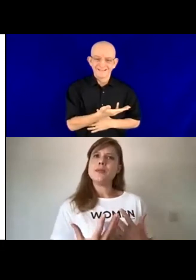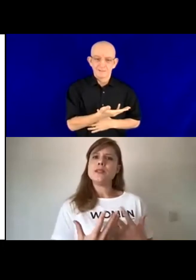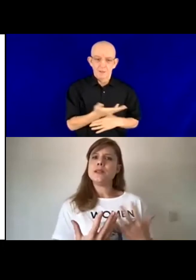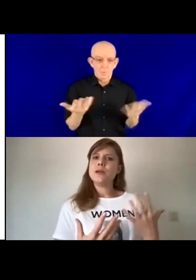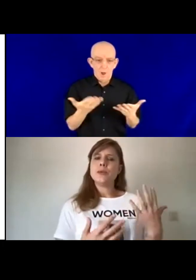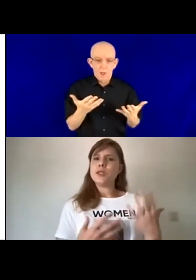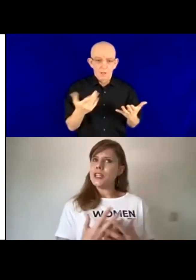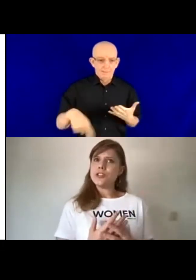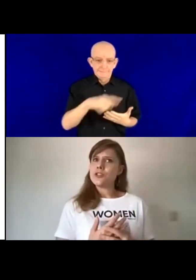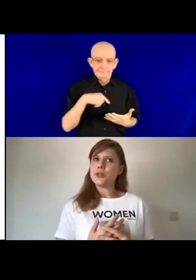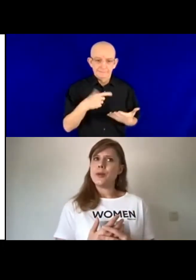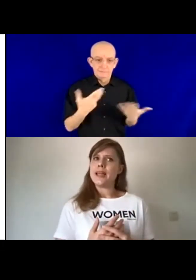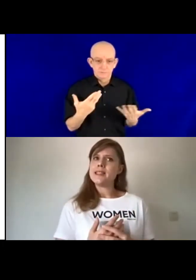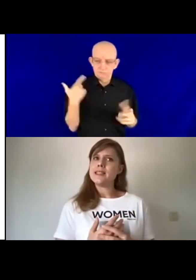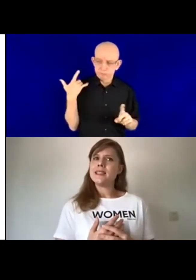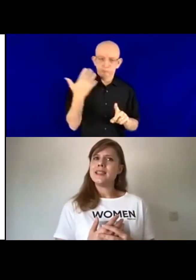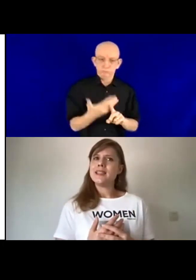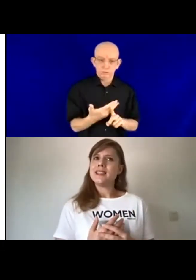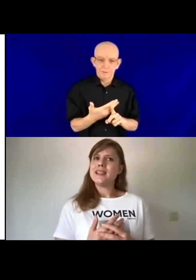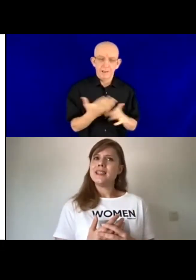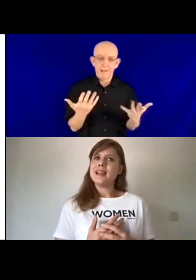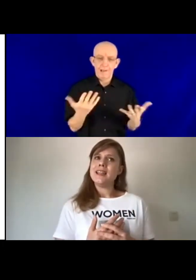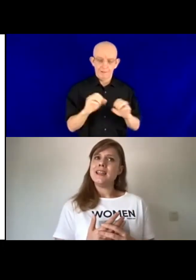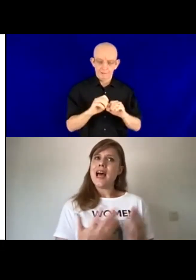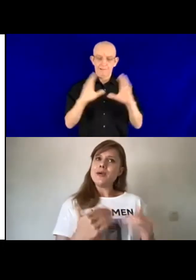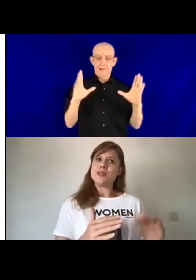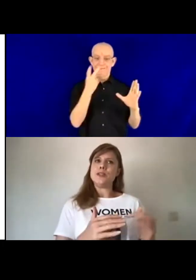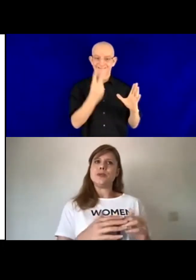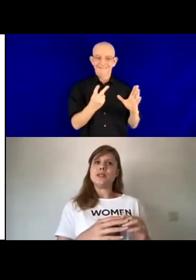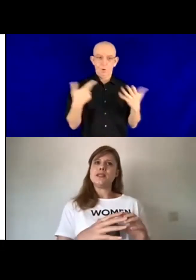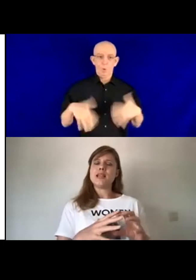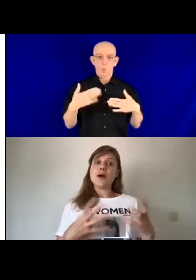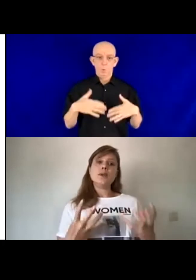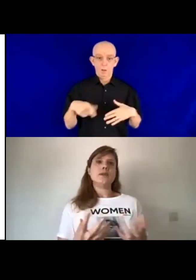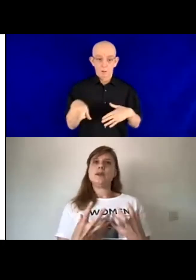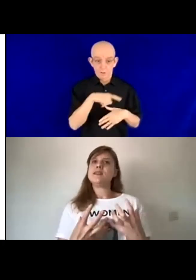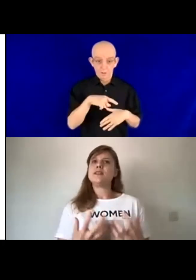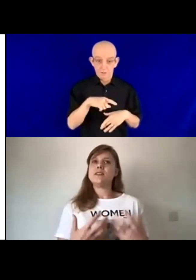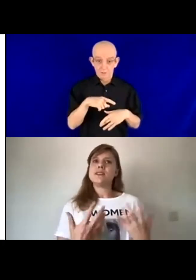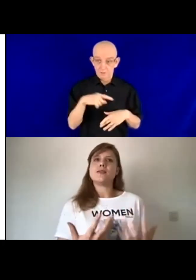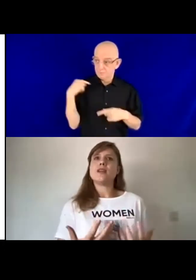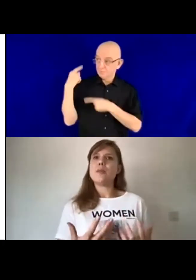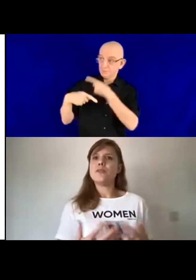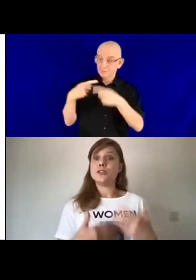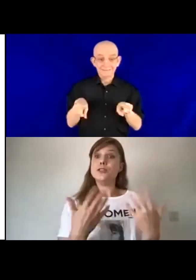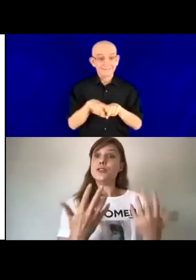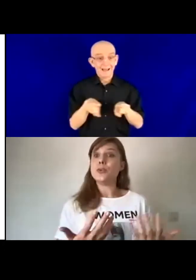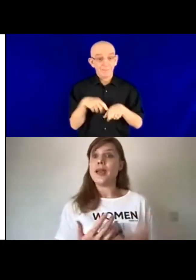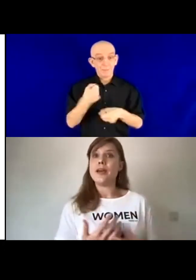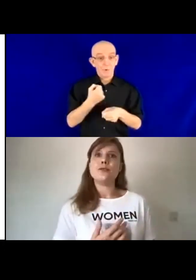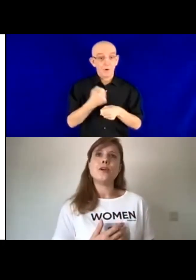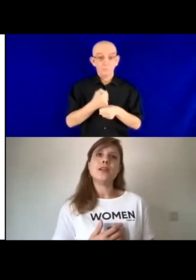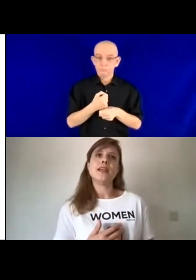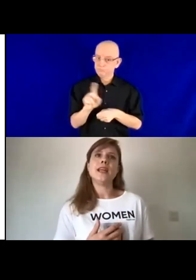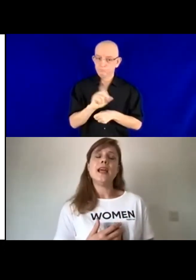adapt? What changes took place? And then how did we do this? How did we set ourselves up for the new way